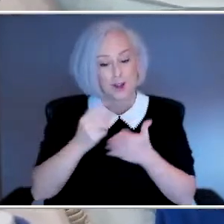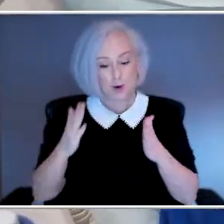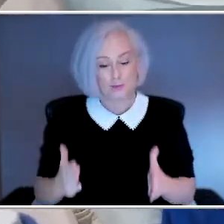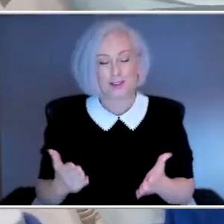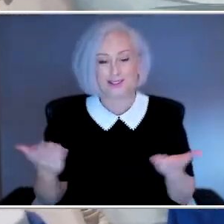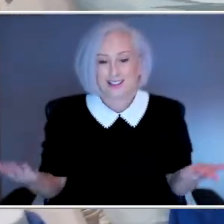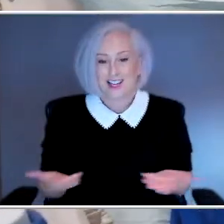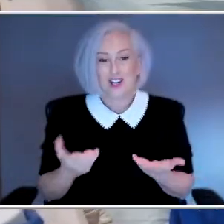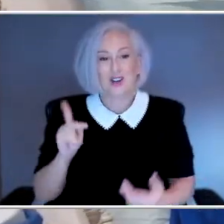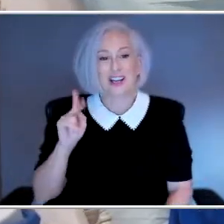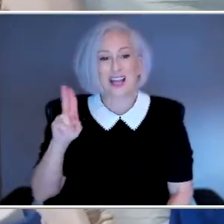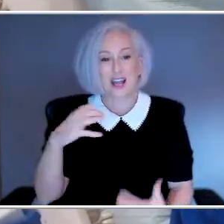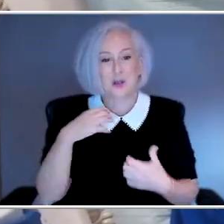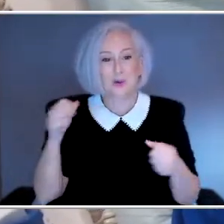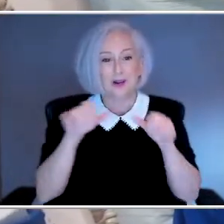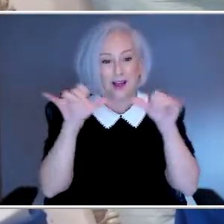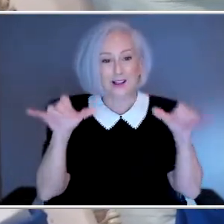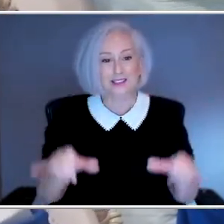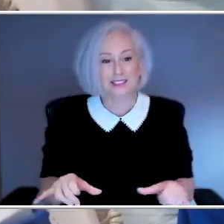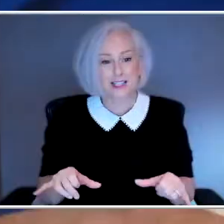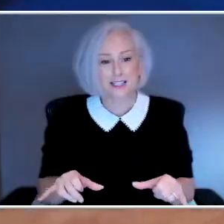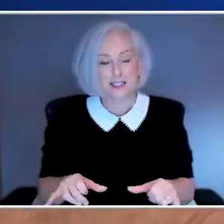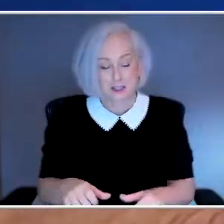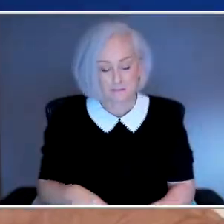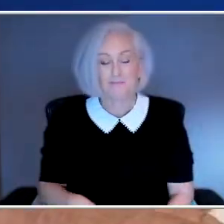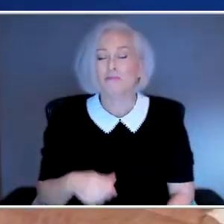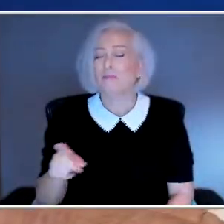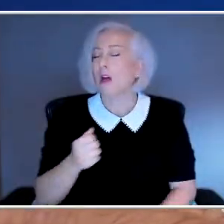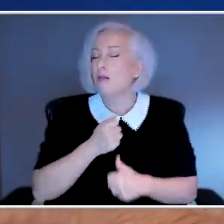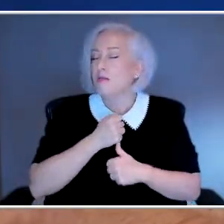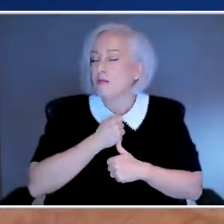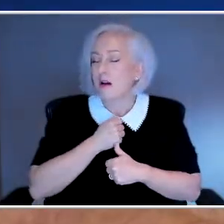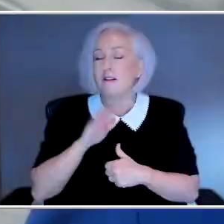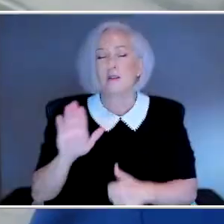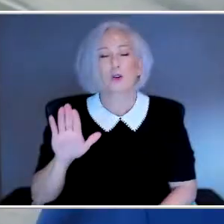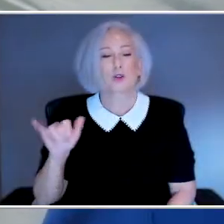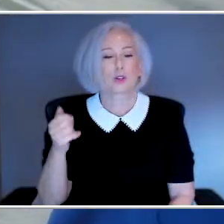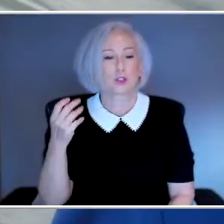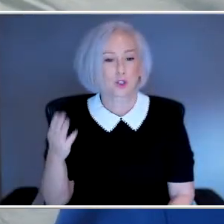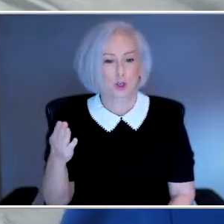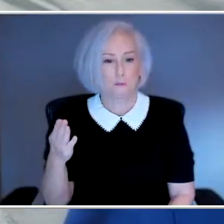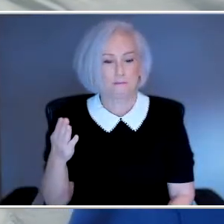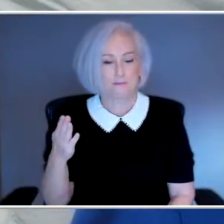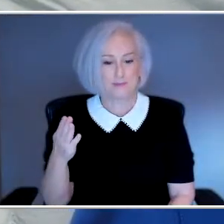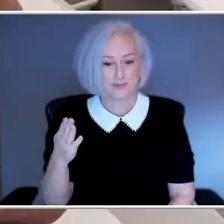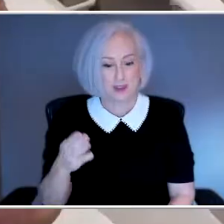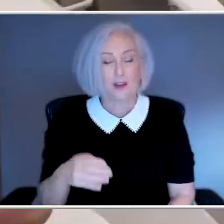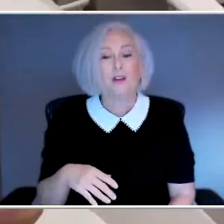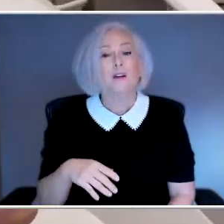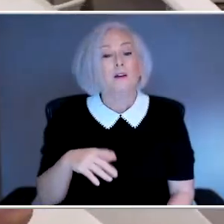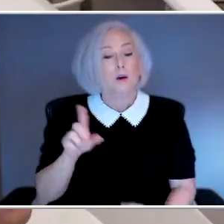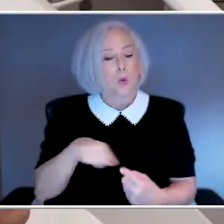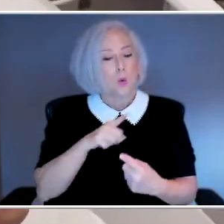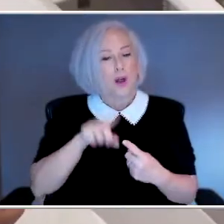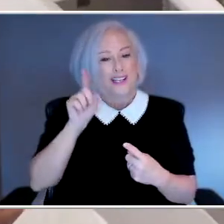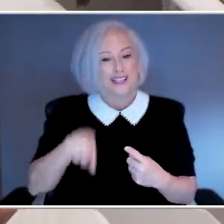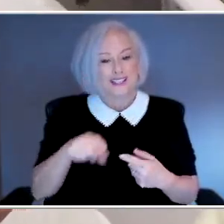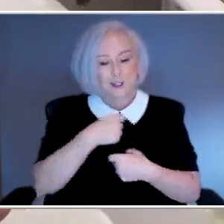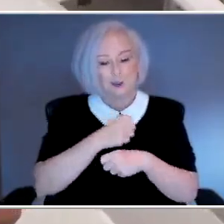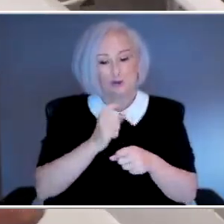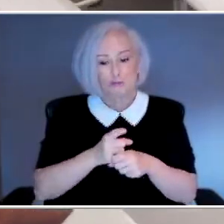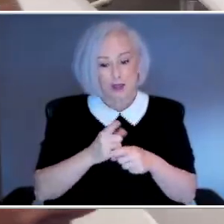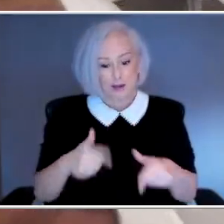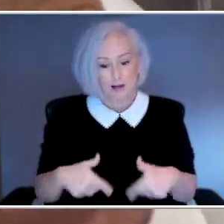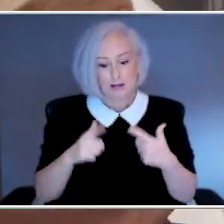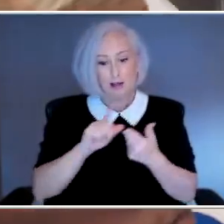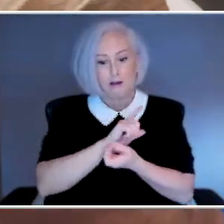coughing up anything? No. She loves her job, so when the time came to make some life-changing health decisions, she knew she was in the